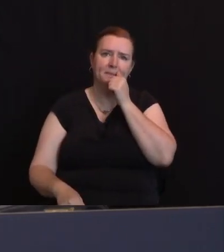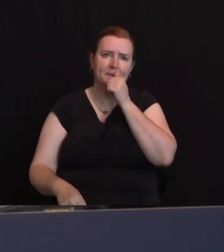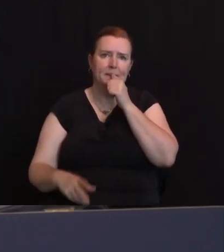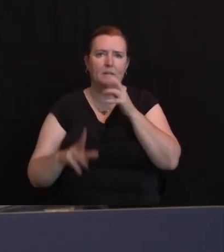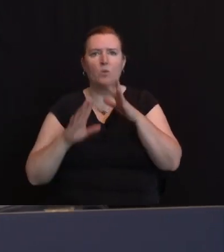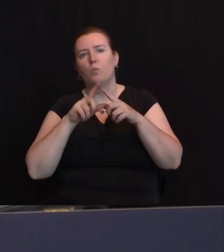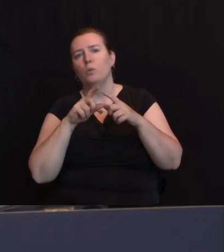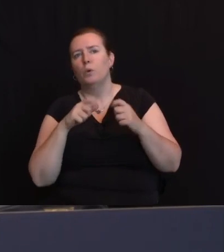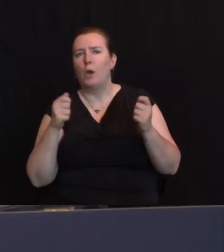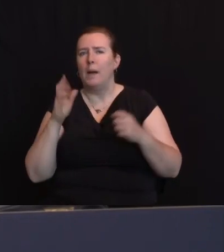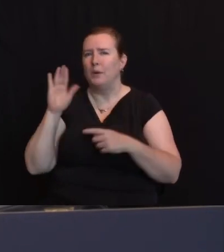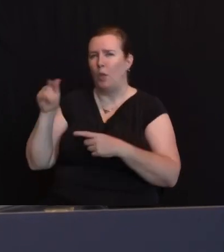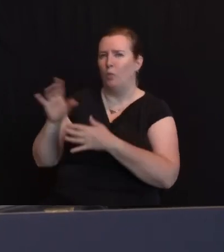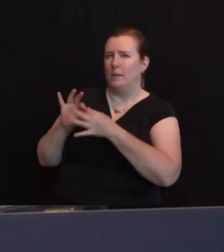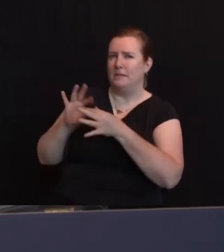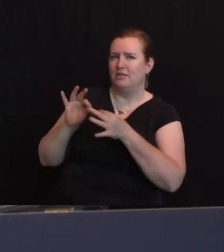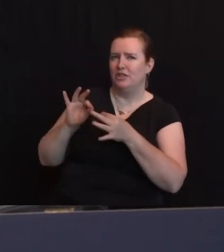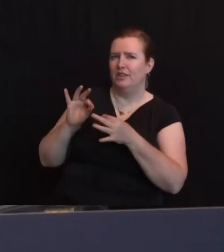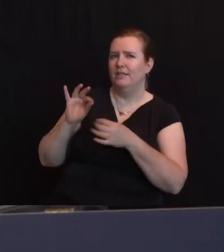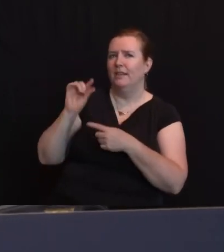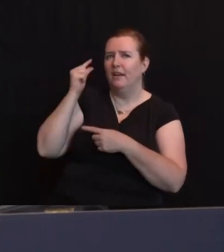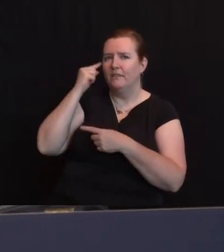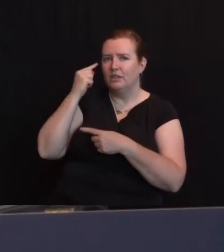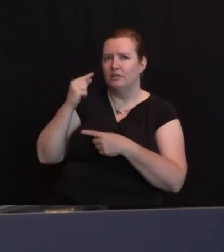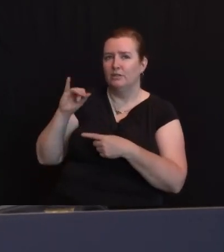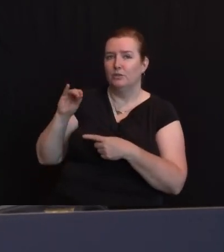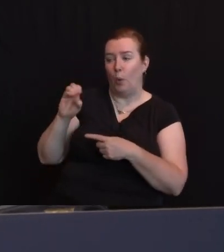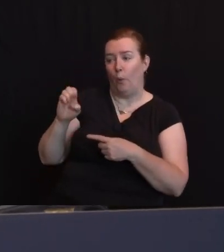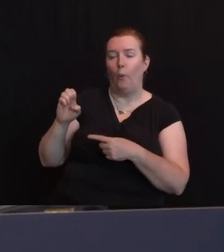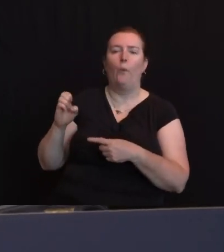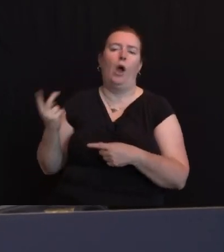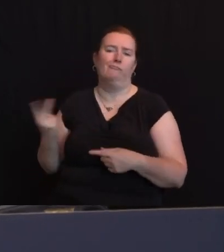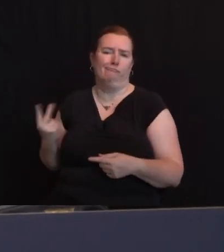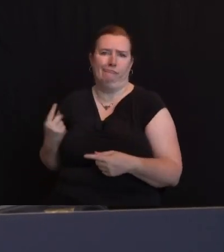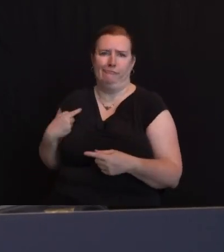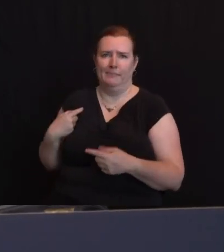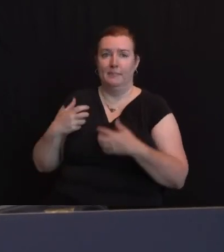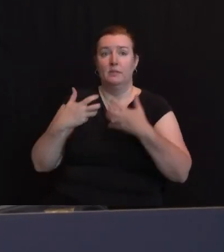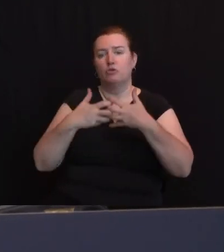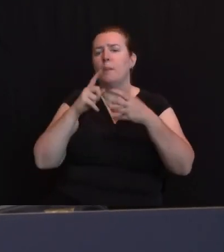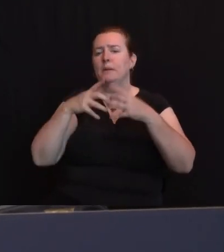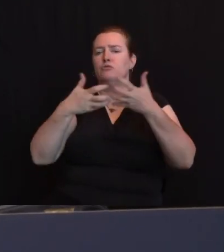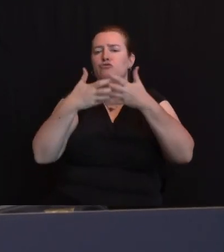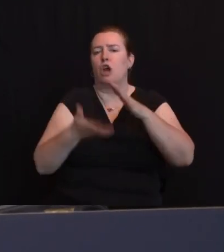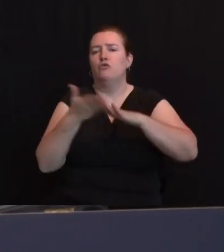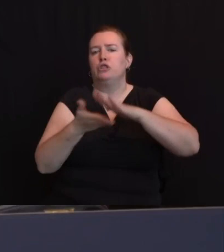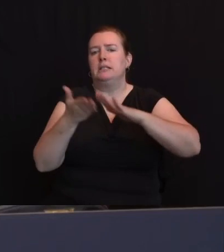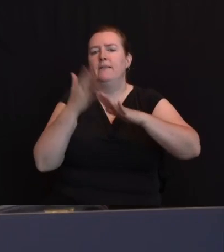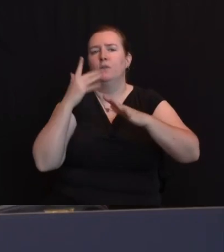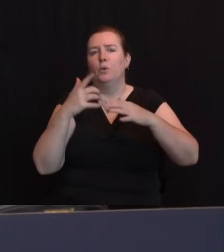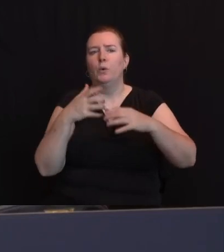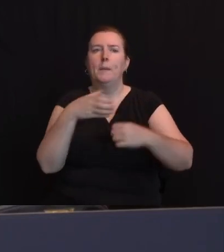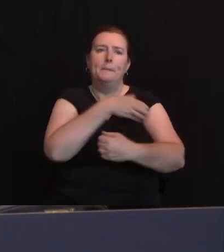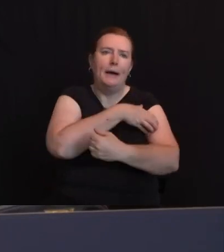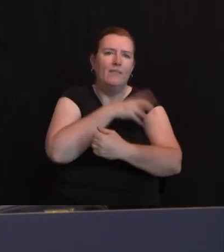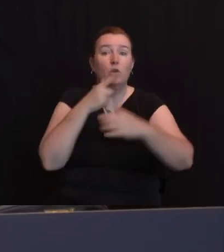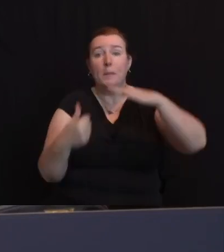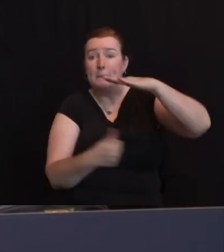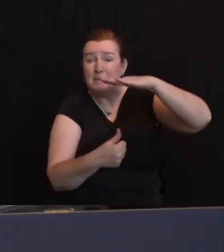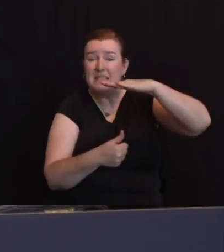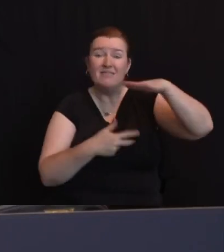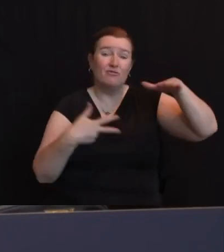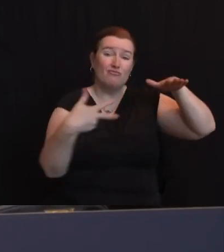touched upon it, Gov, and Joe and I talked about it in the back. That generator use in a basement, in a garage, in a partially